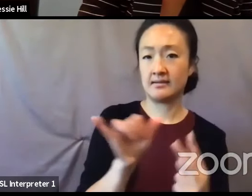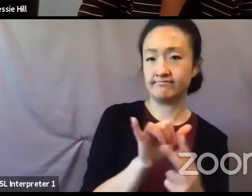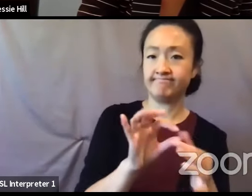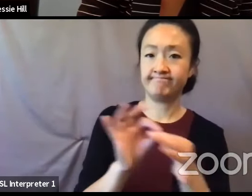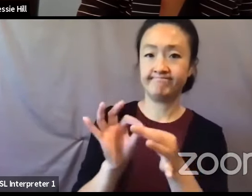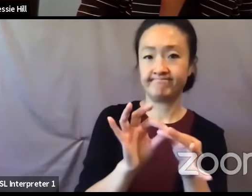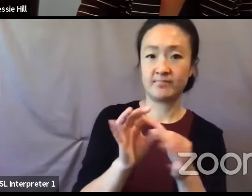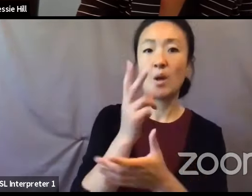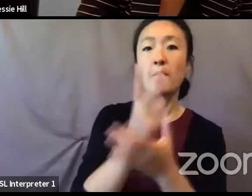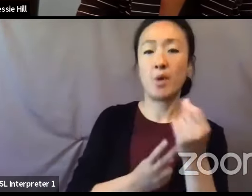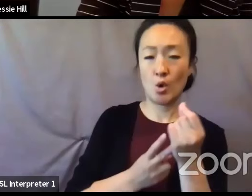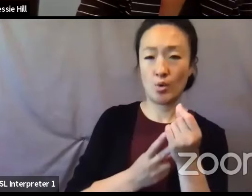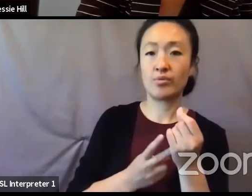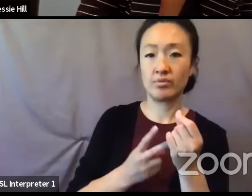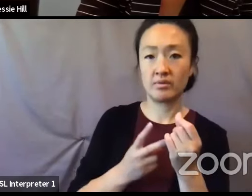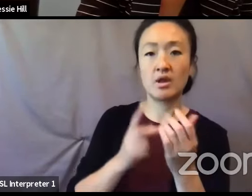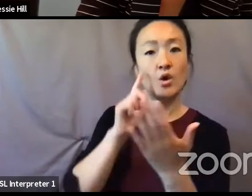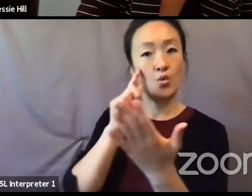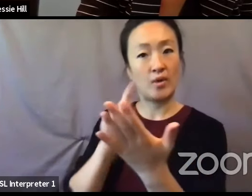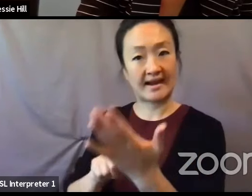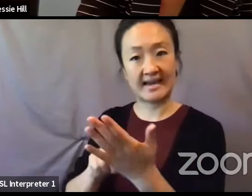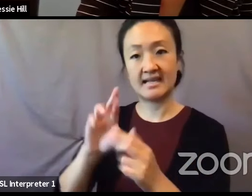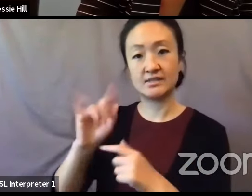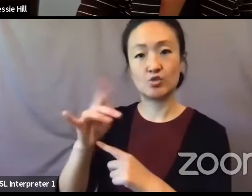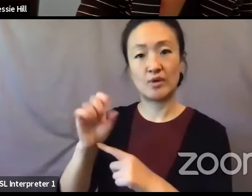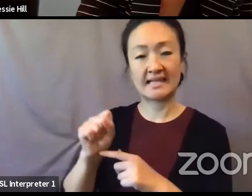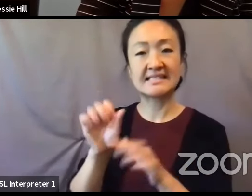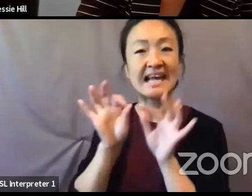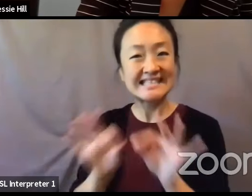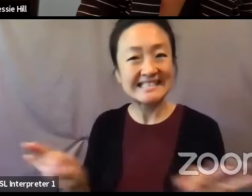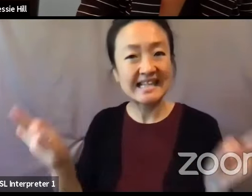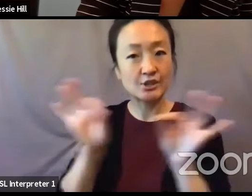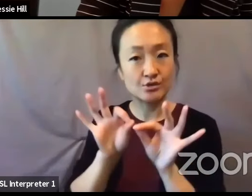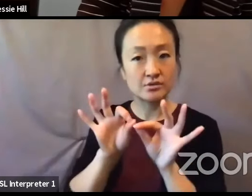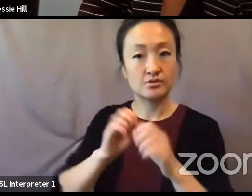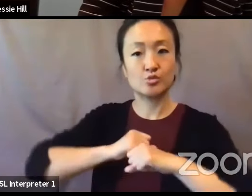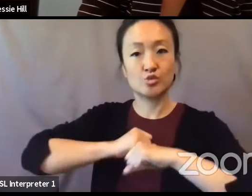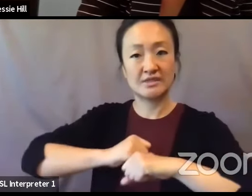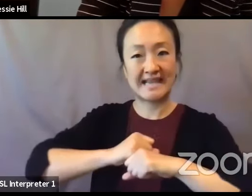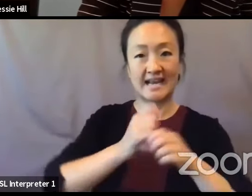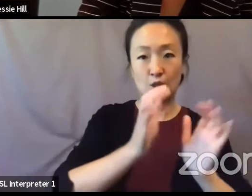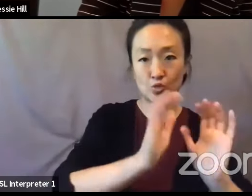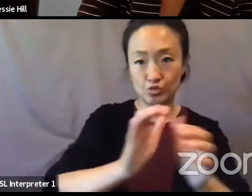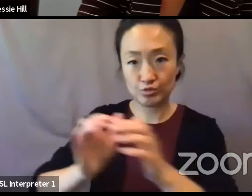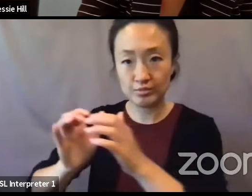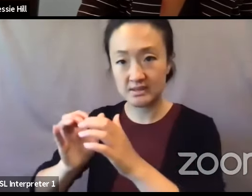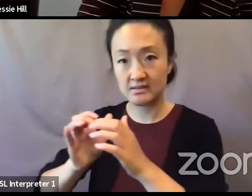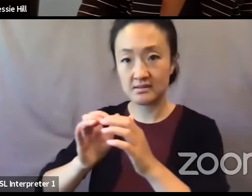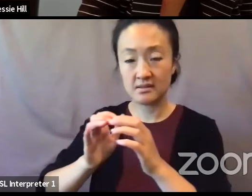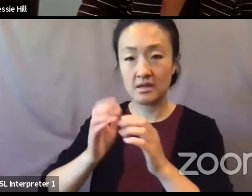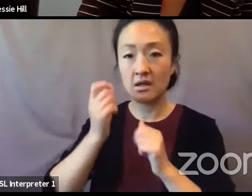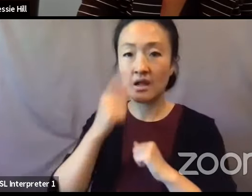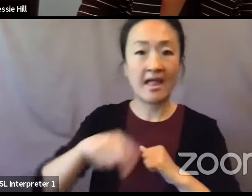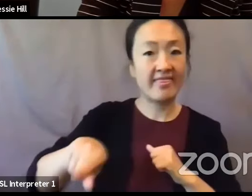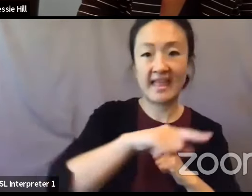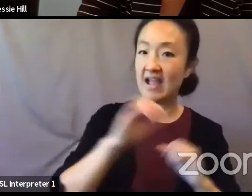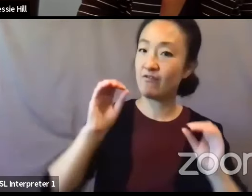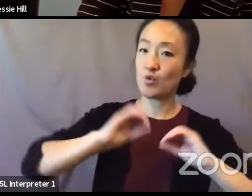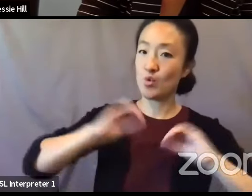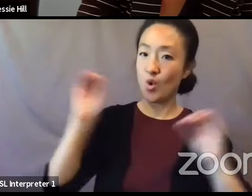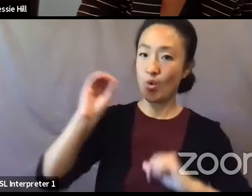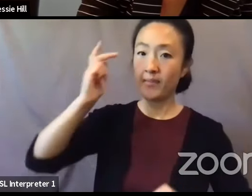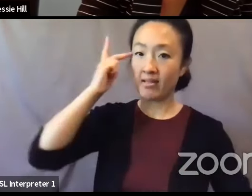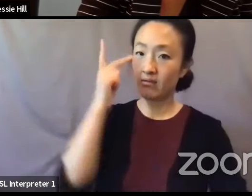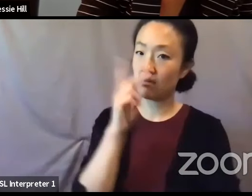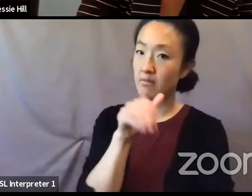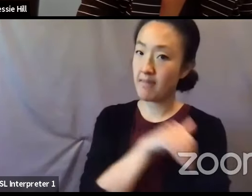being at least in part recognized as rights that are essential to protect groups that don't have political power, and that groups